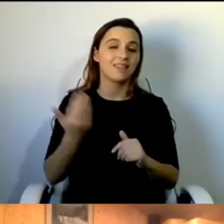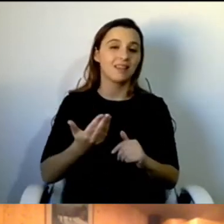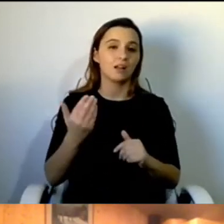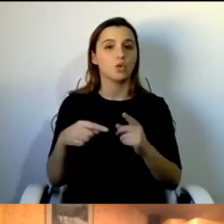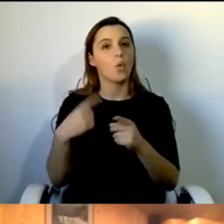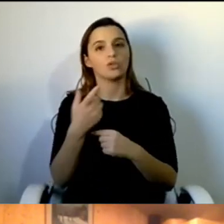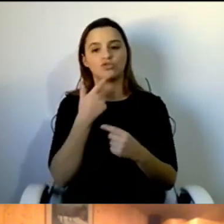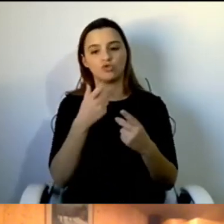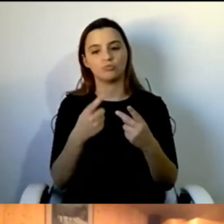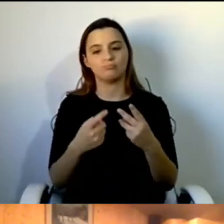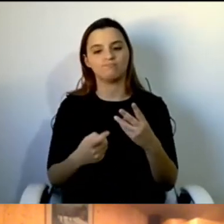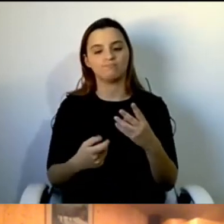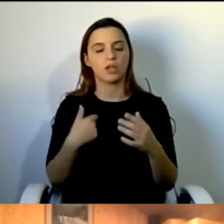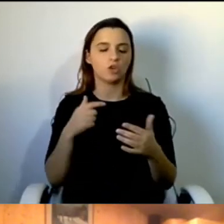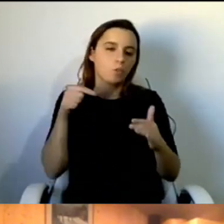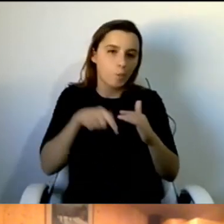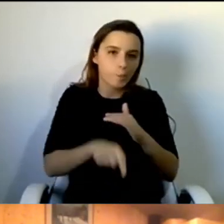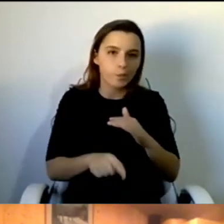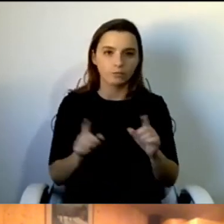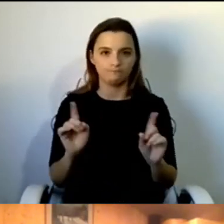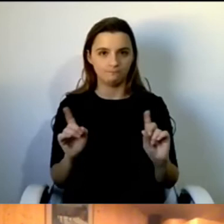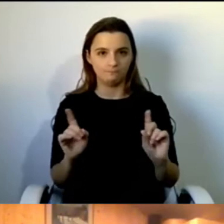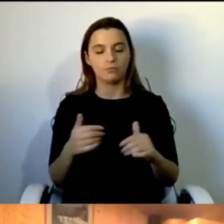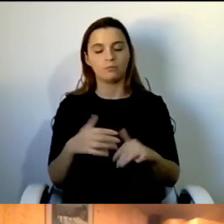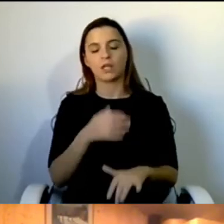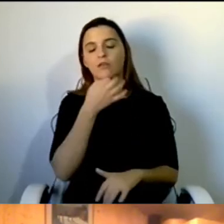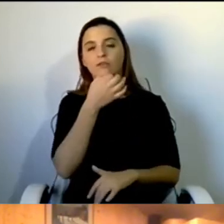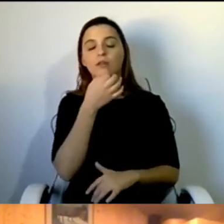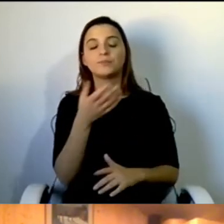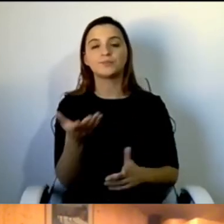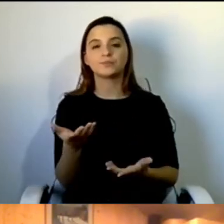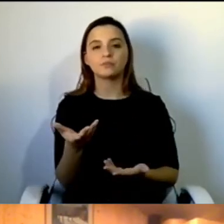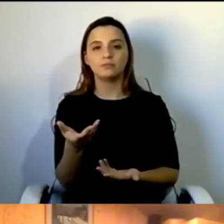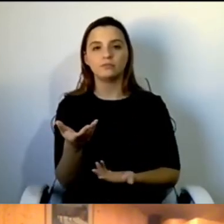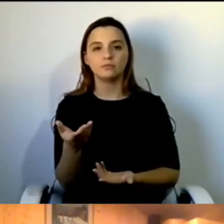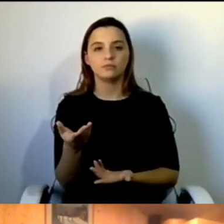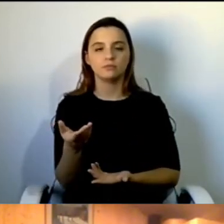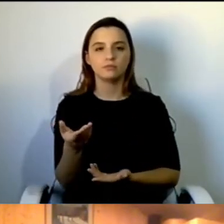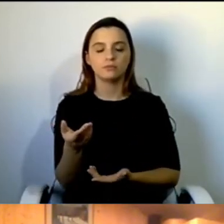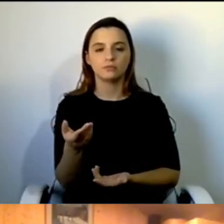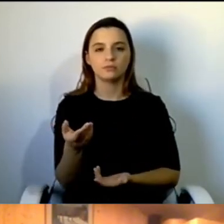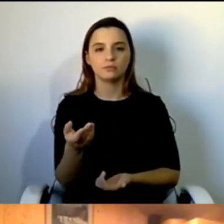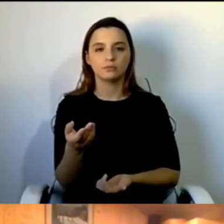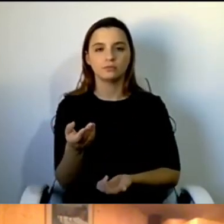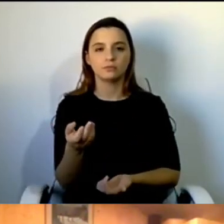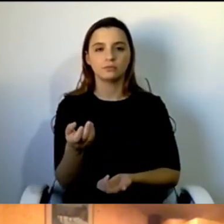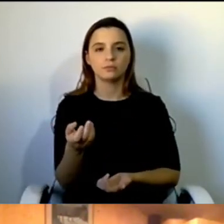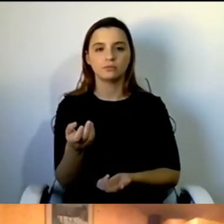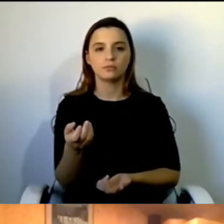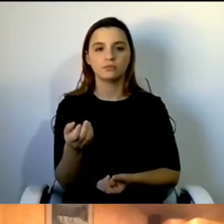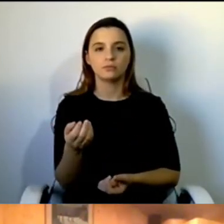from guide to being able to have living arrangements, etc.